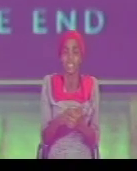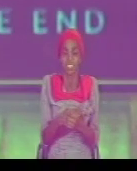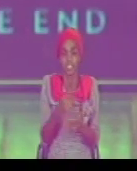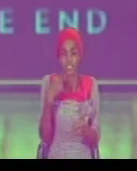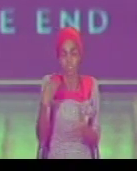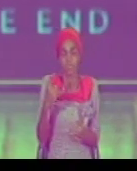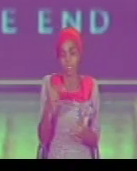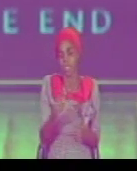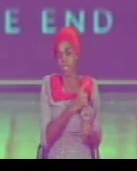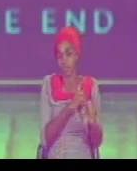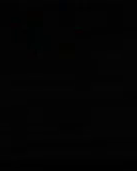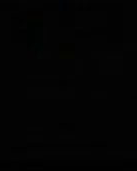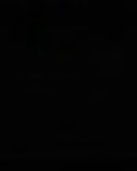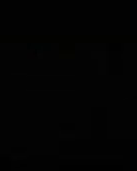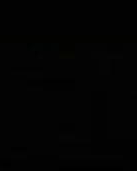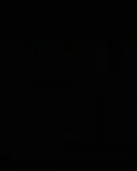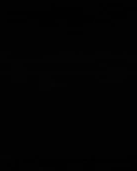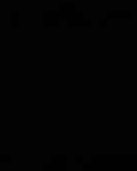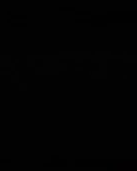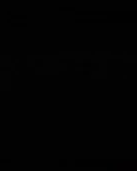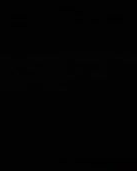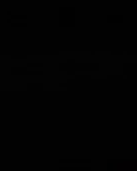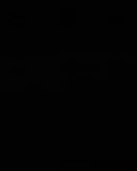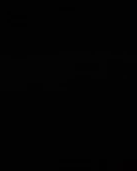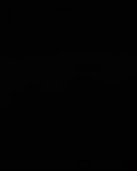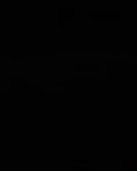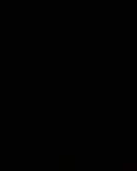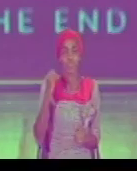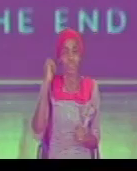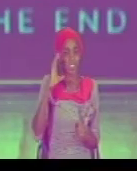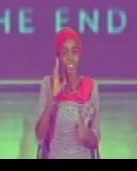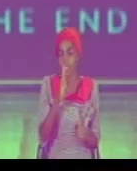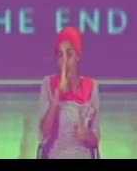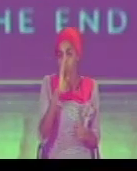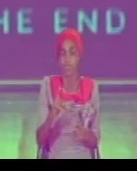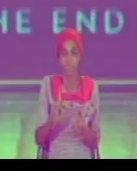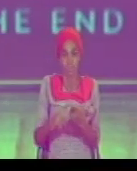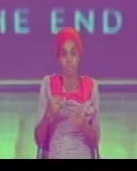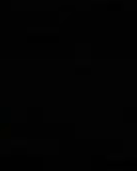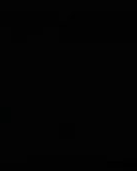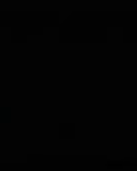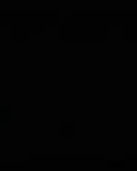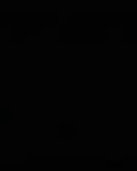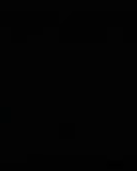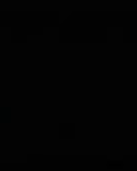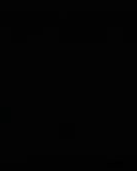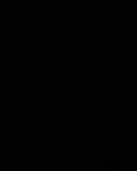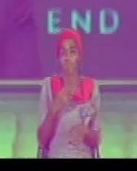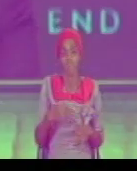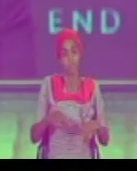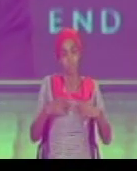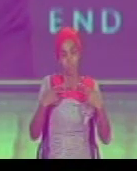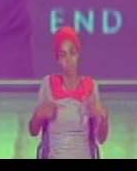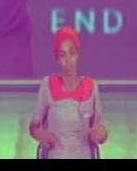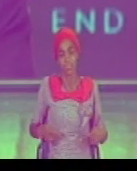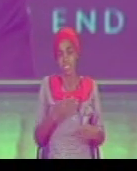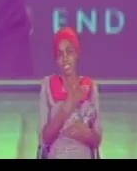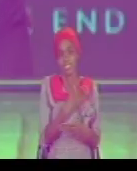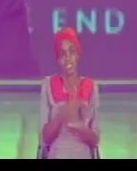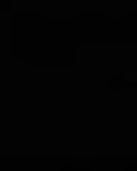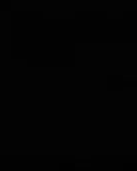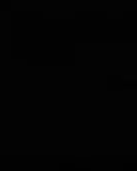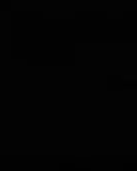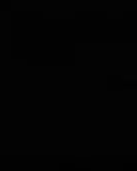it tells us in verse 6, and ye shall be unto of praise and an holy